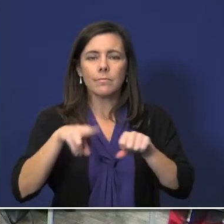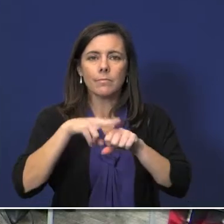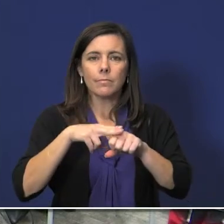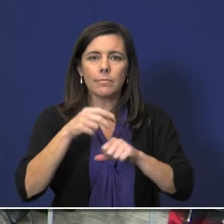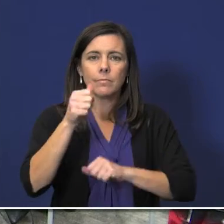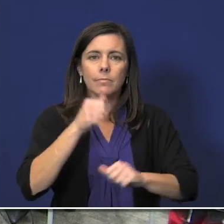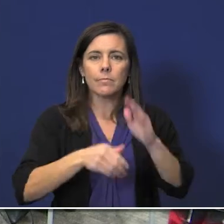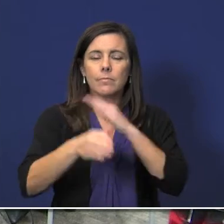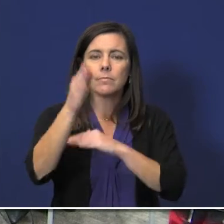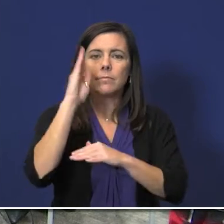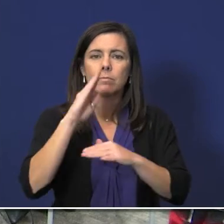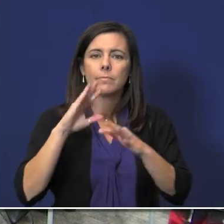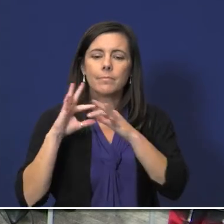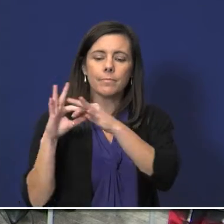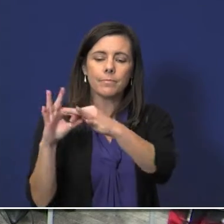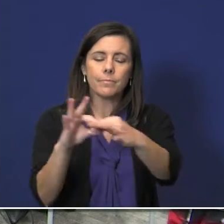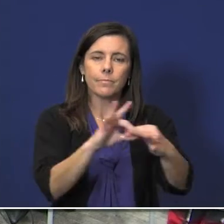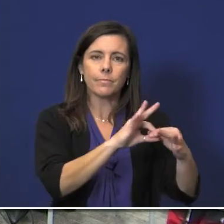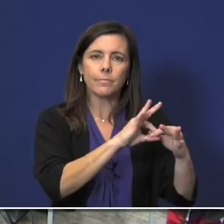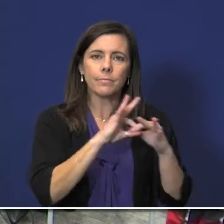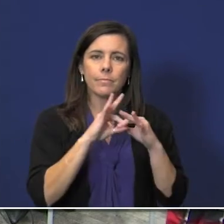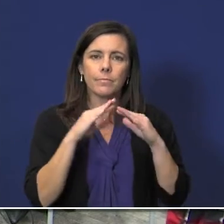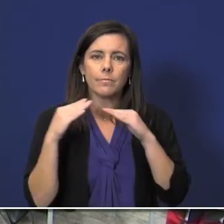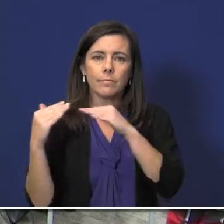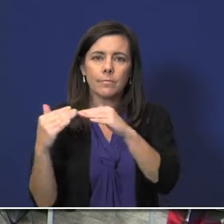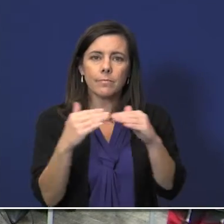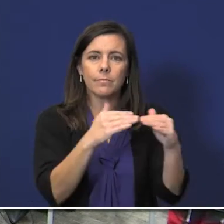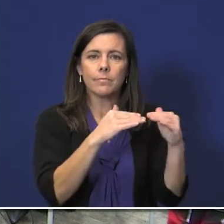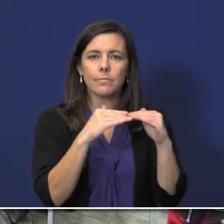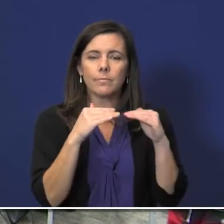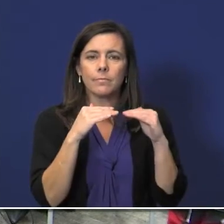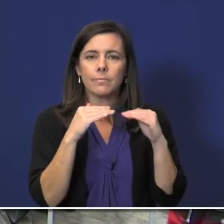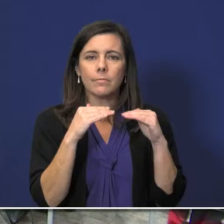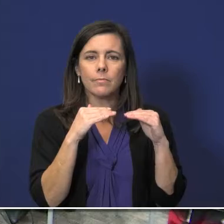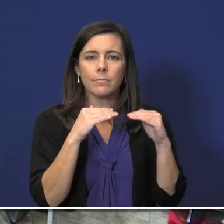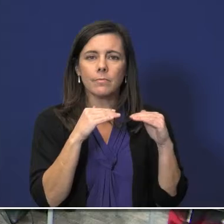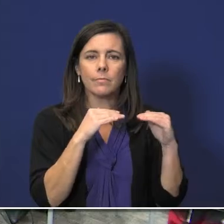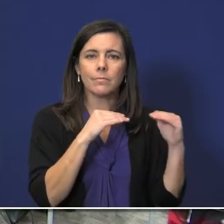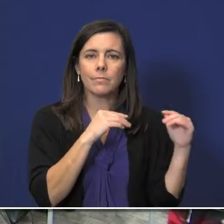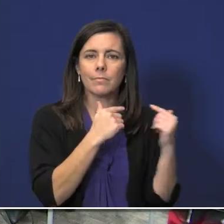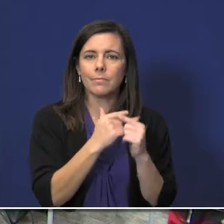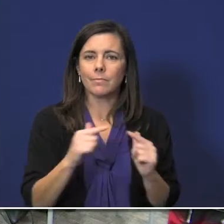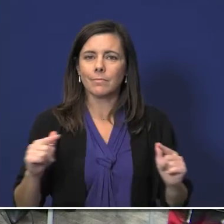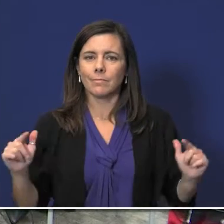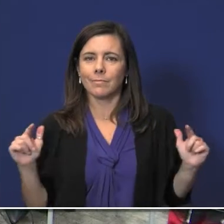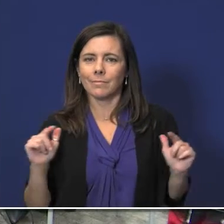nation, under God, indivisible, with liberty and justice for all.